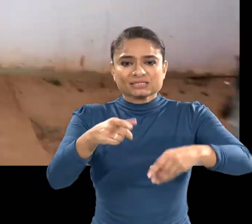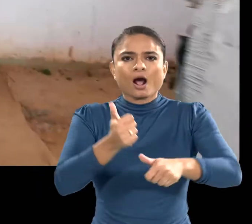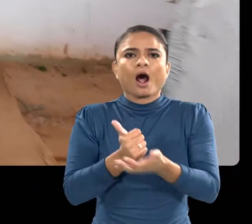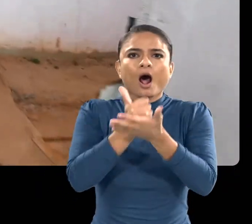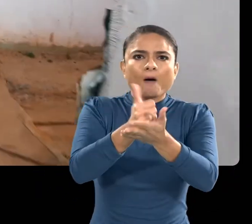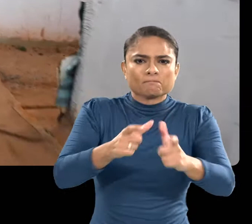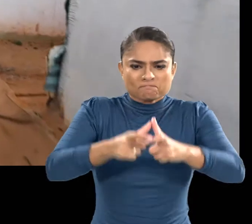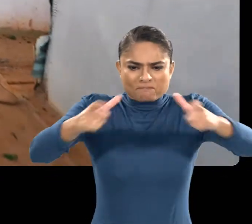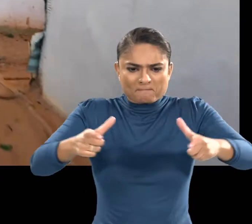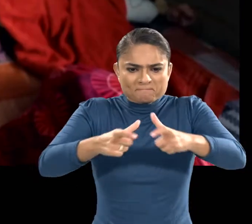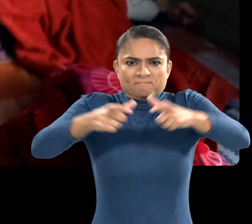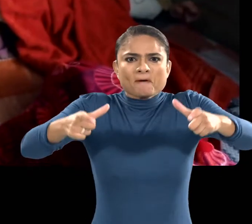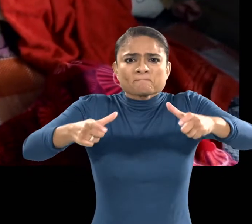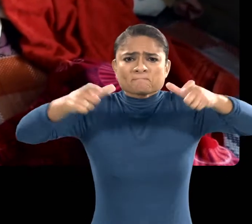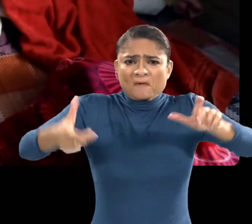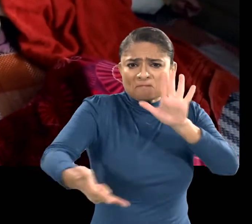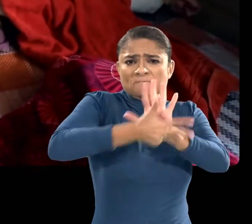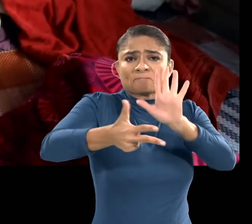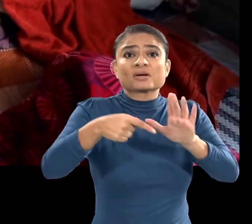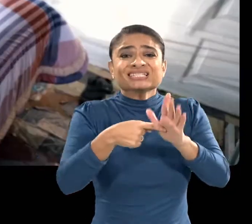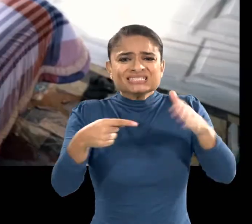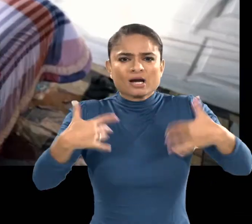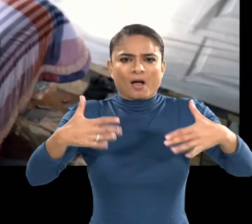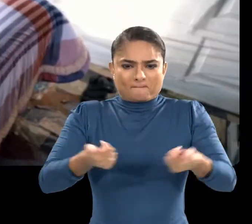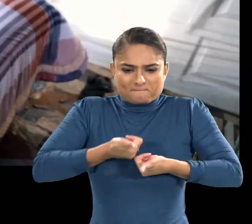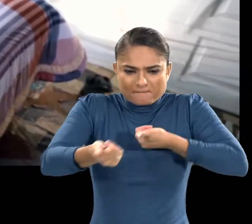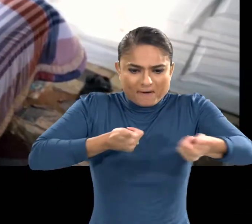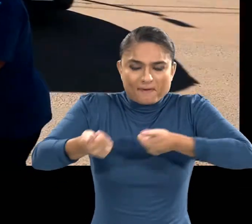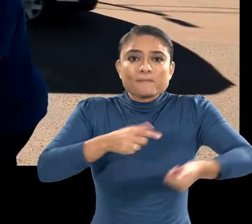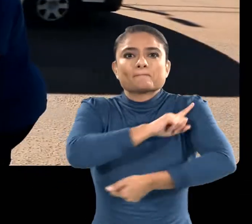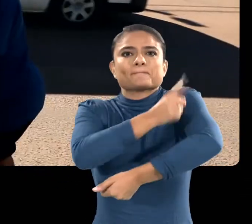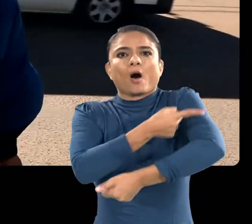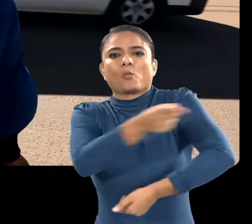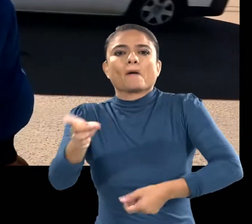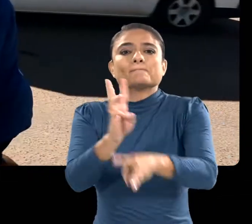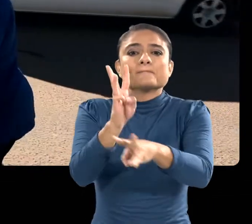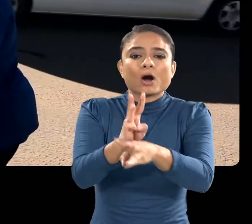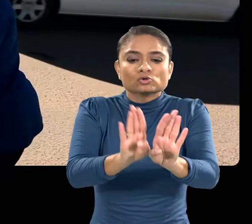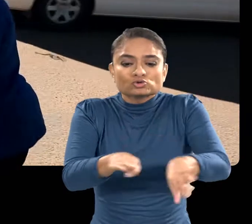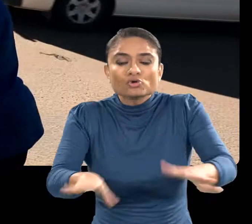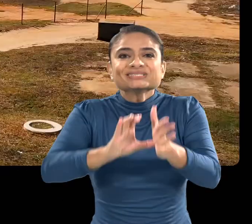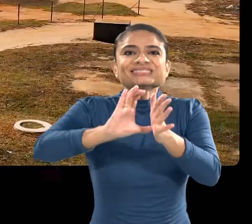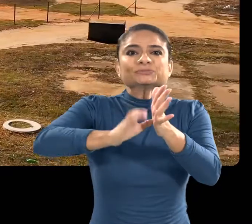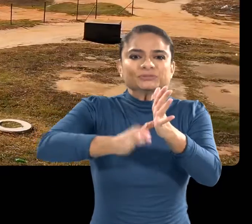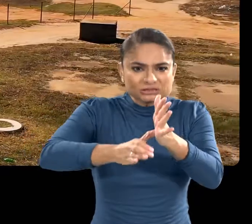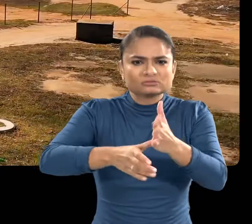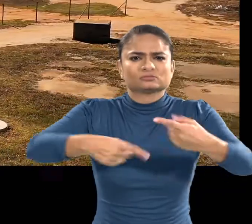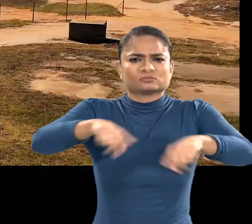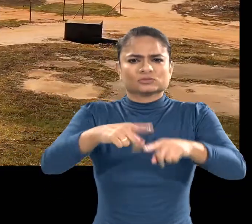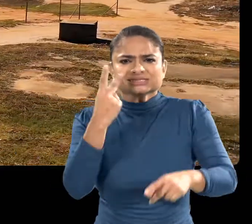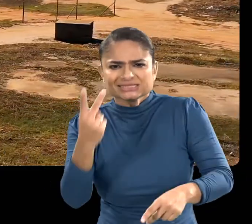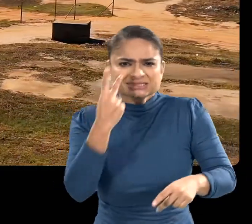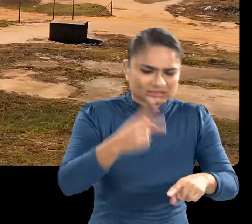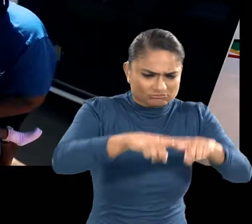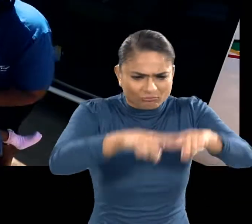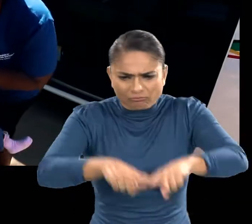continuously to expand its impact and footprint, and to hand power back to the thousands of mothers of children with disabilities